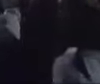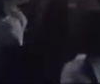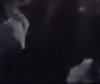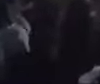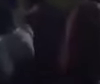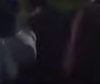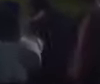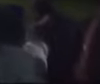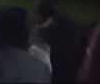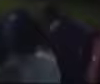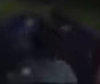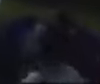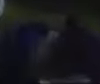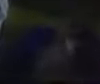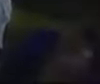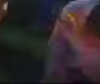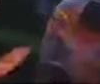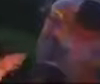glorified.